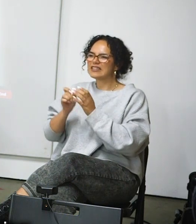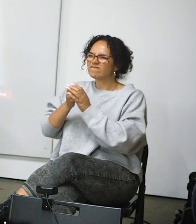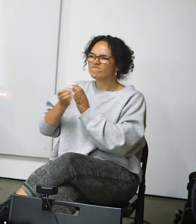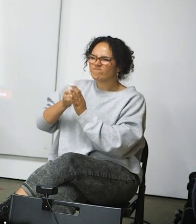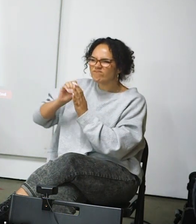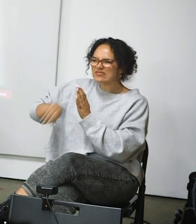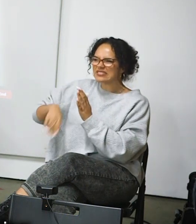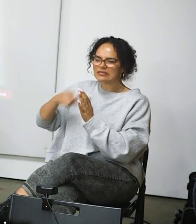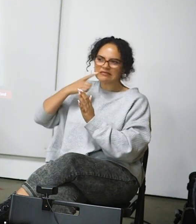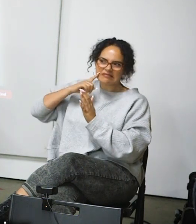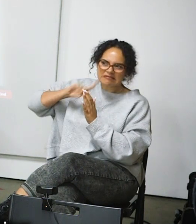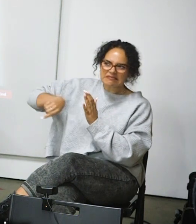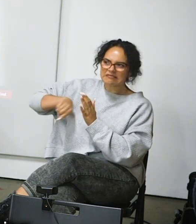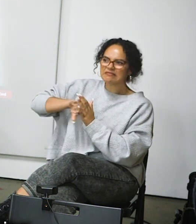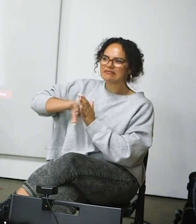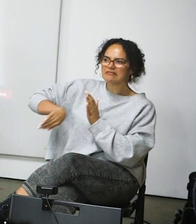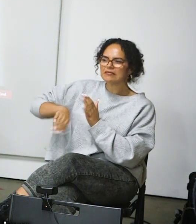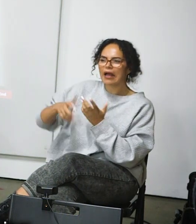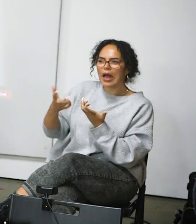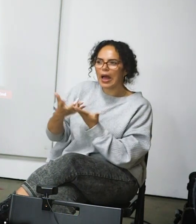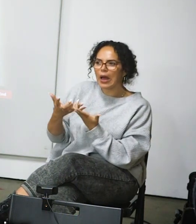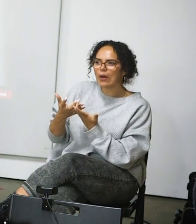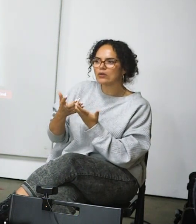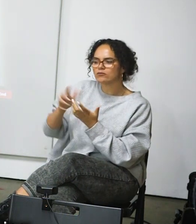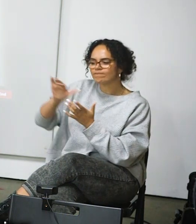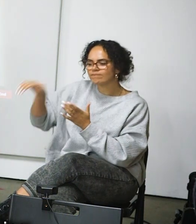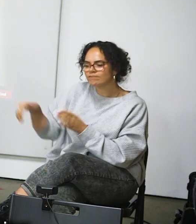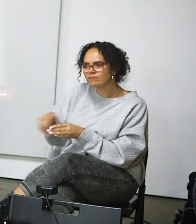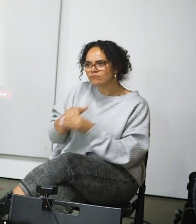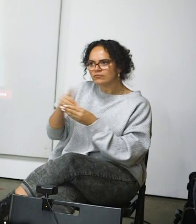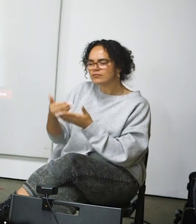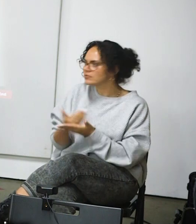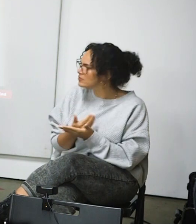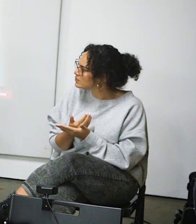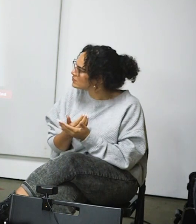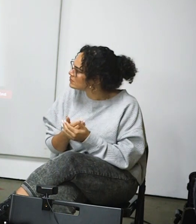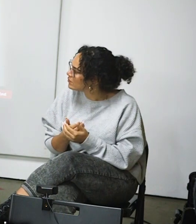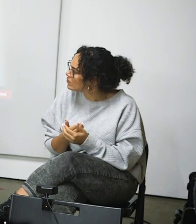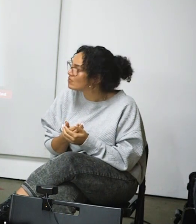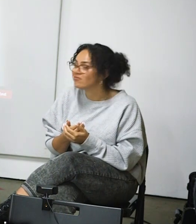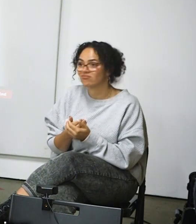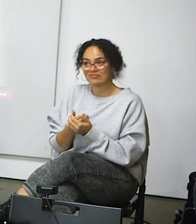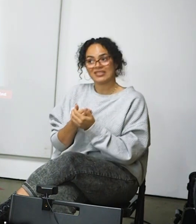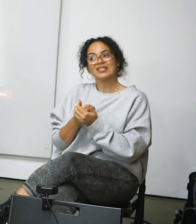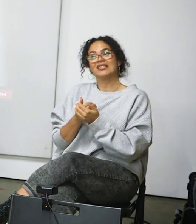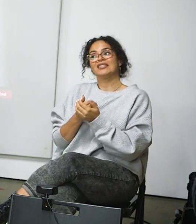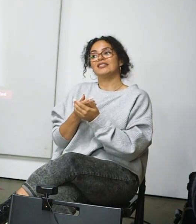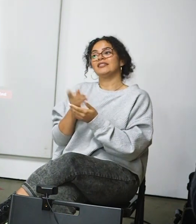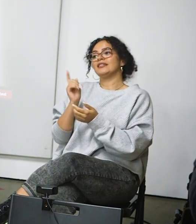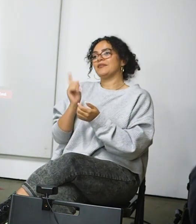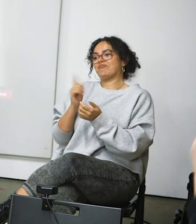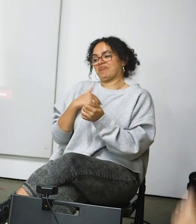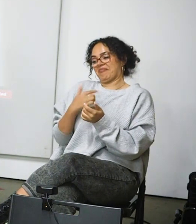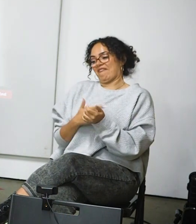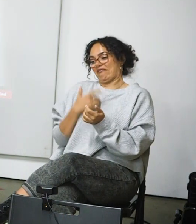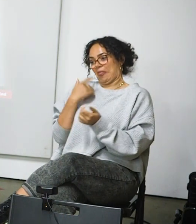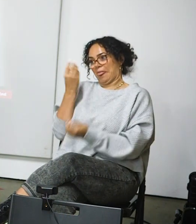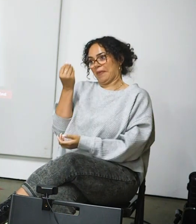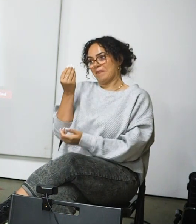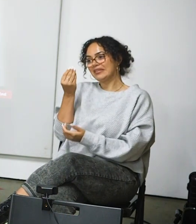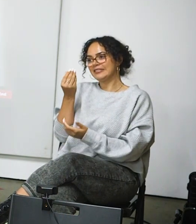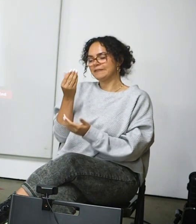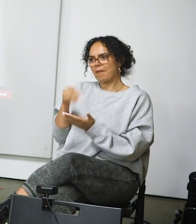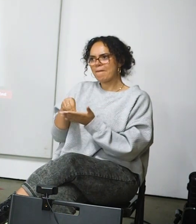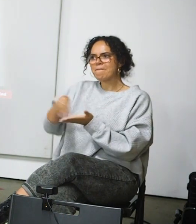So I think paying, again, I'm going to keep going back to money, but I think paying people is part of it. I don't think it's the whole